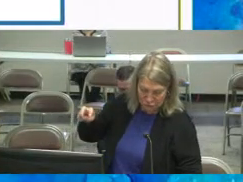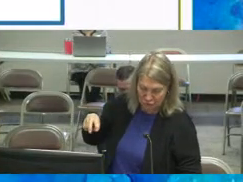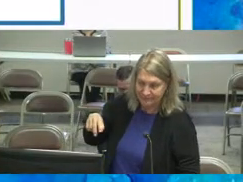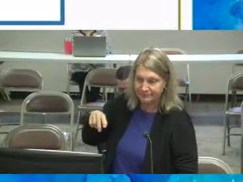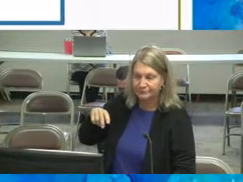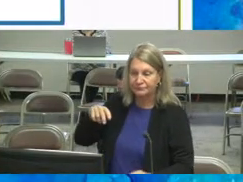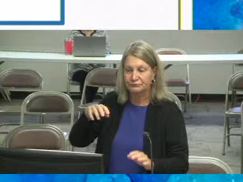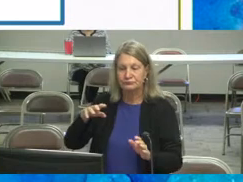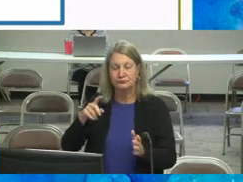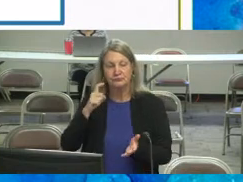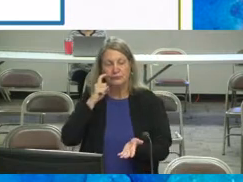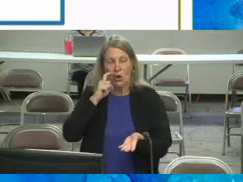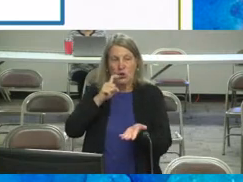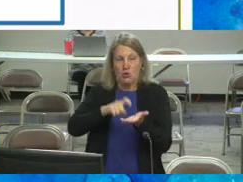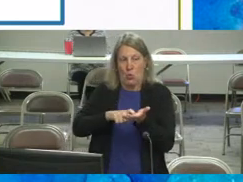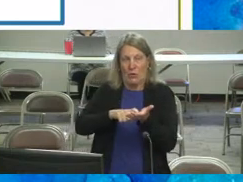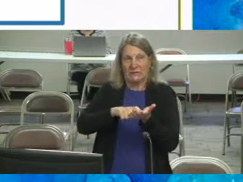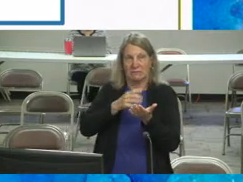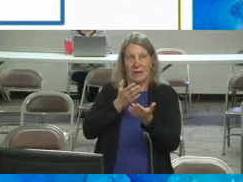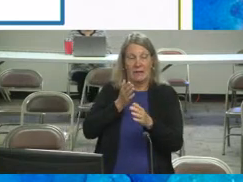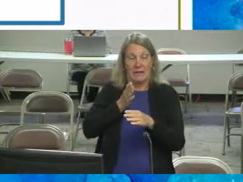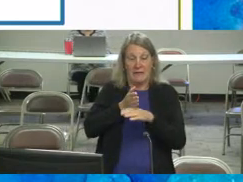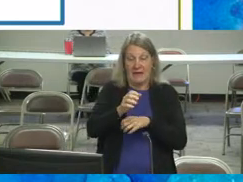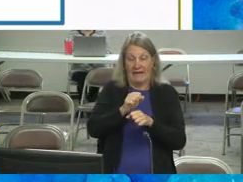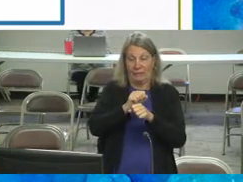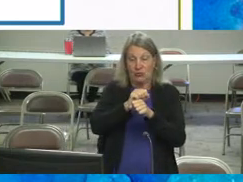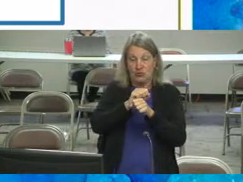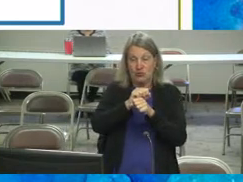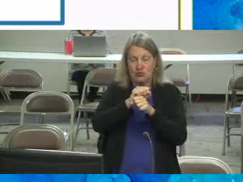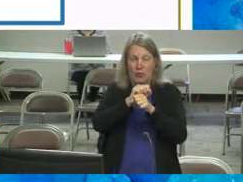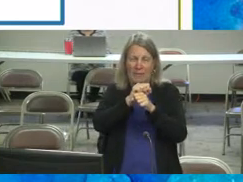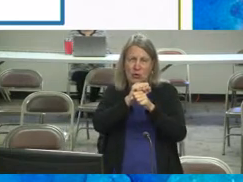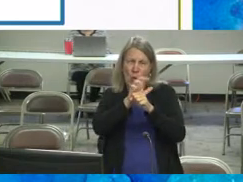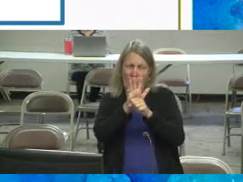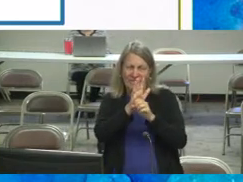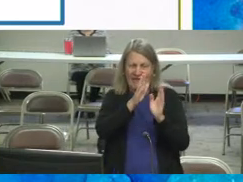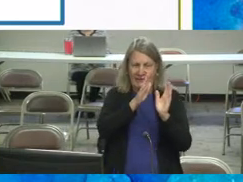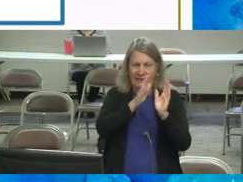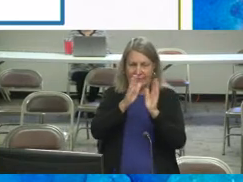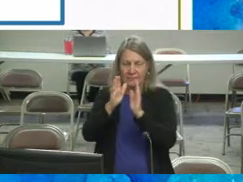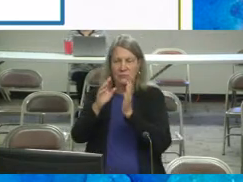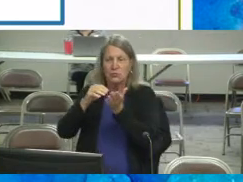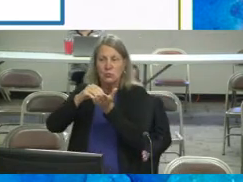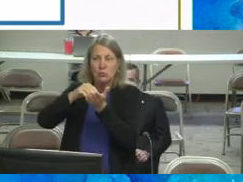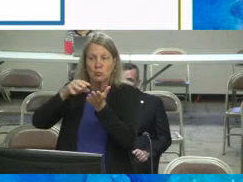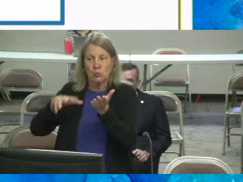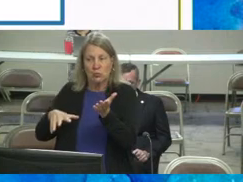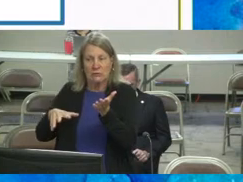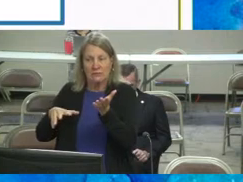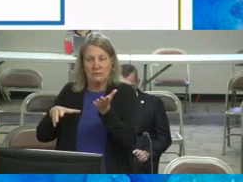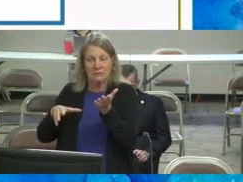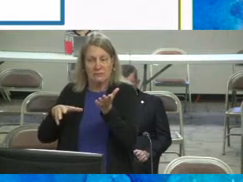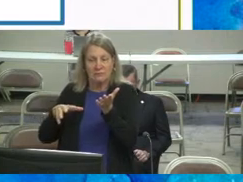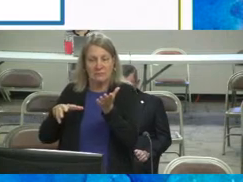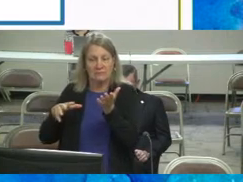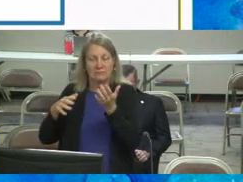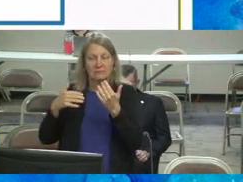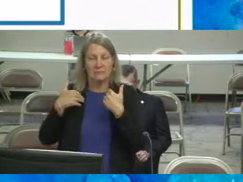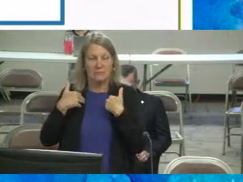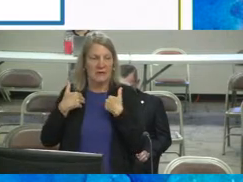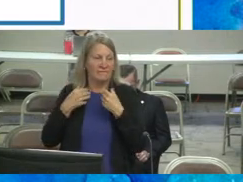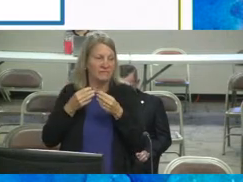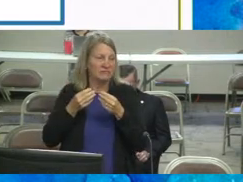I want to take time here to talk about transition we're noticing that in the period of